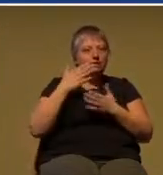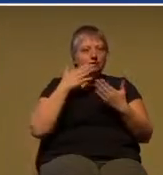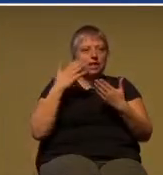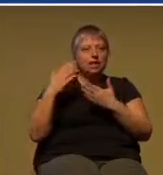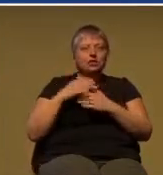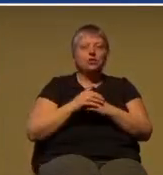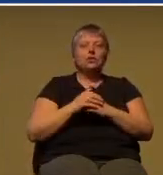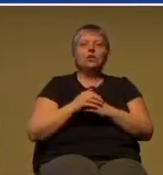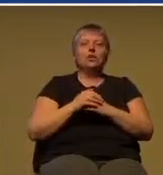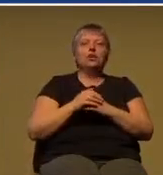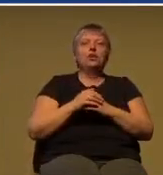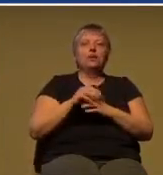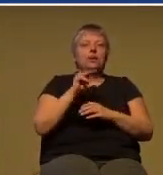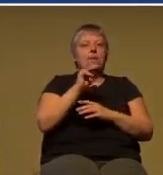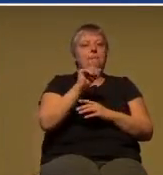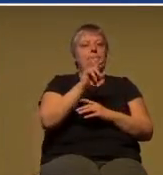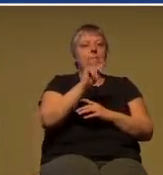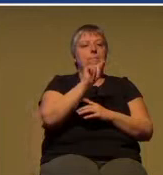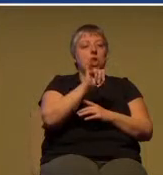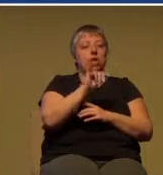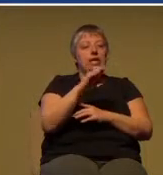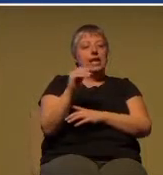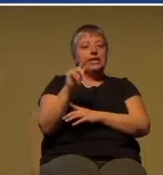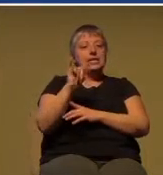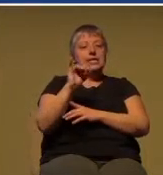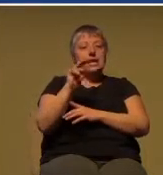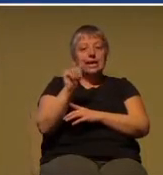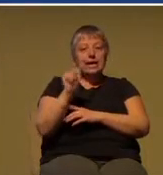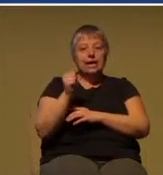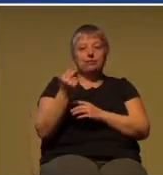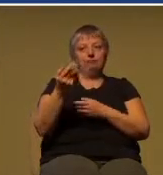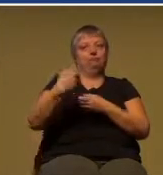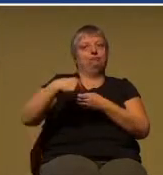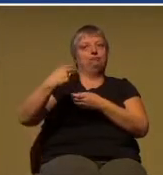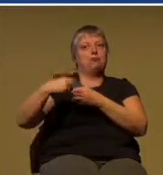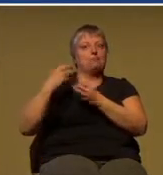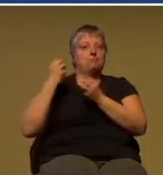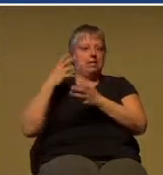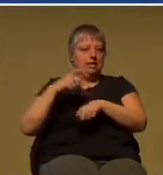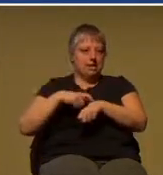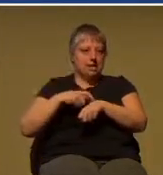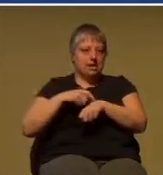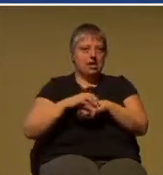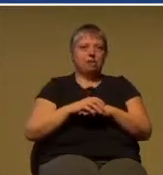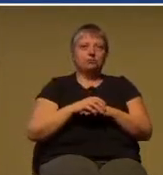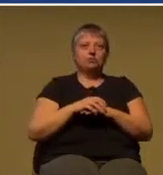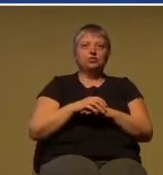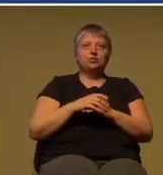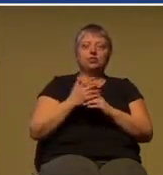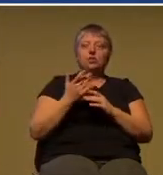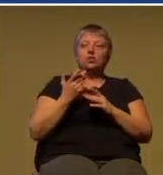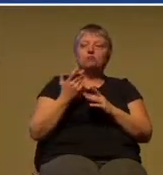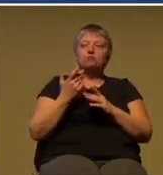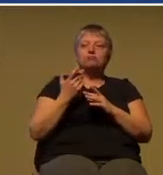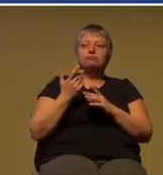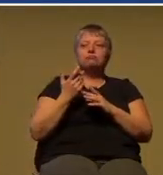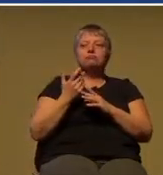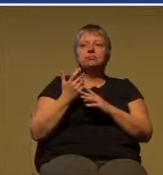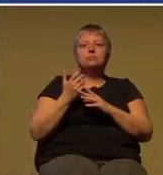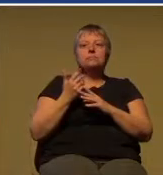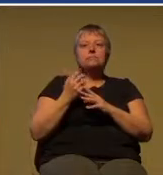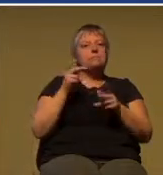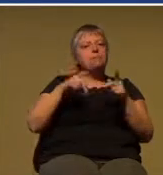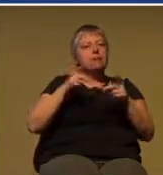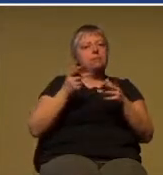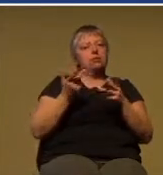have been with us at several events as well. And again, as much as that's that forward face, that people there with us,